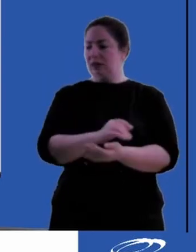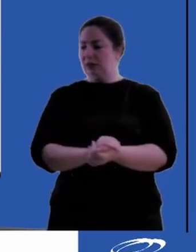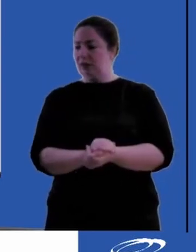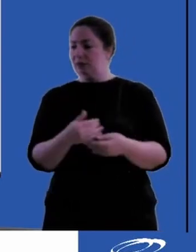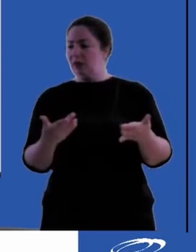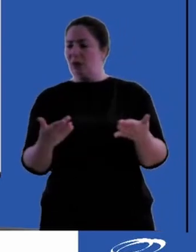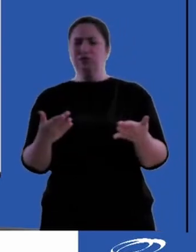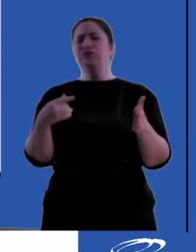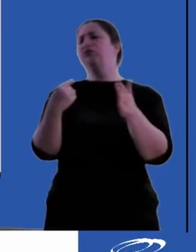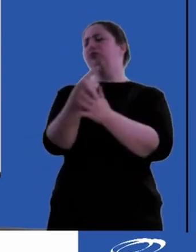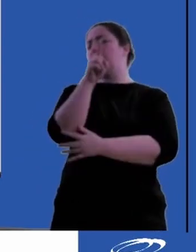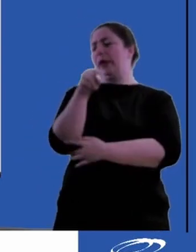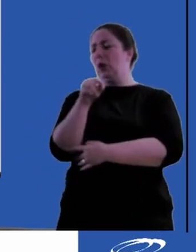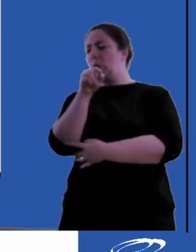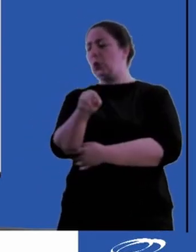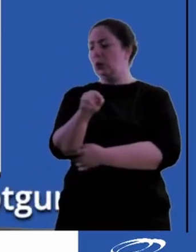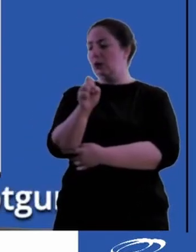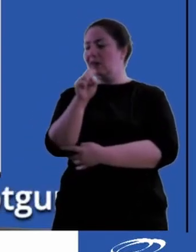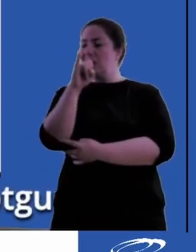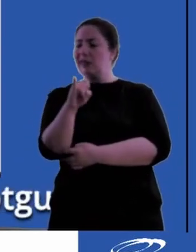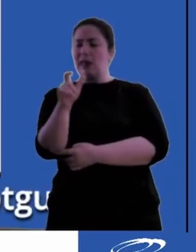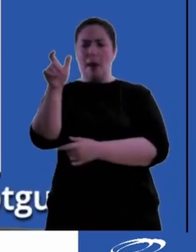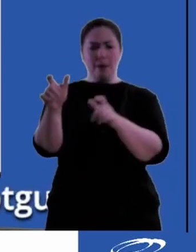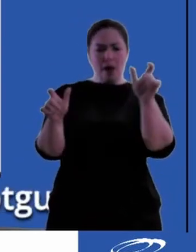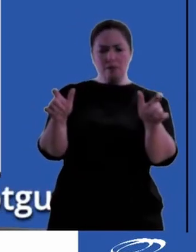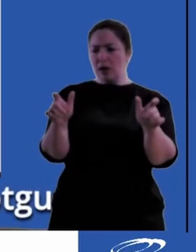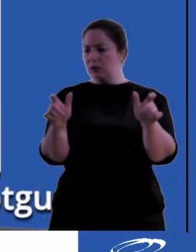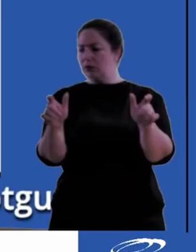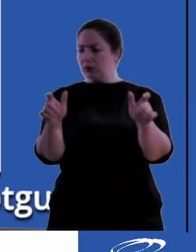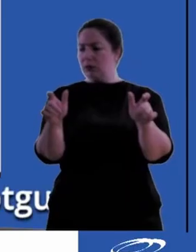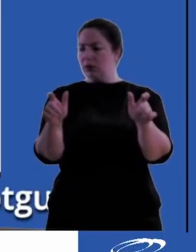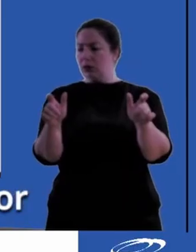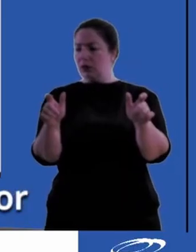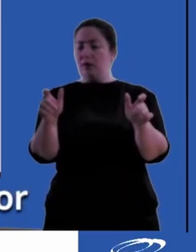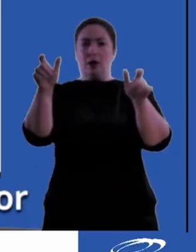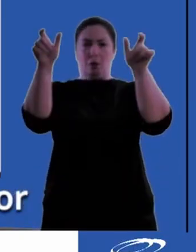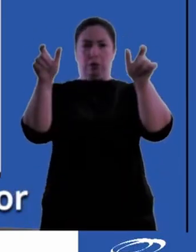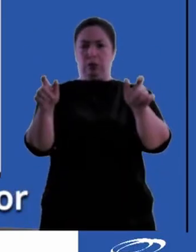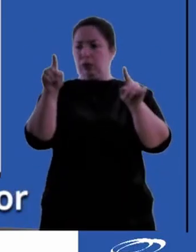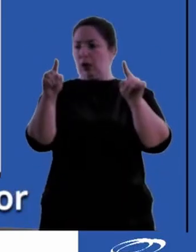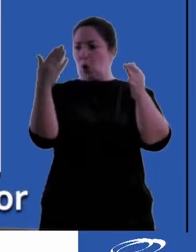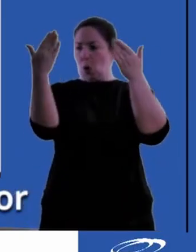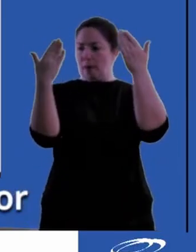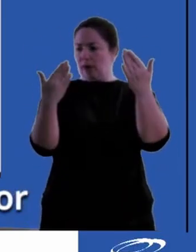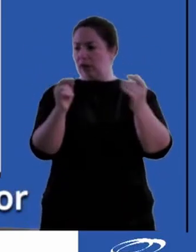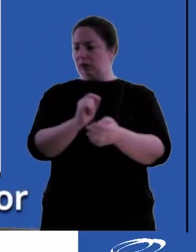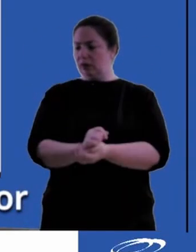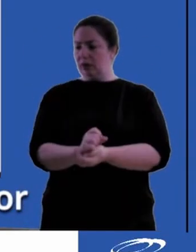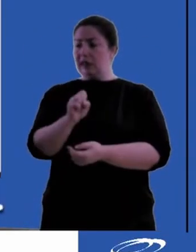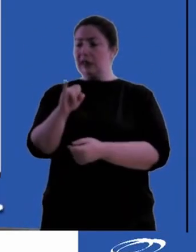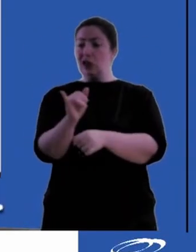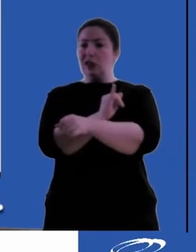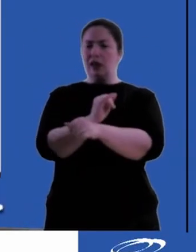question, if we took our sonicate fluids and we ran them both ways, shotgun metagenomic sequencing and targeted sequencing, would one be